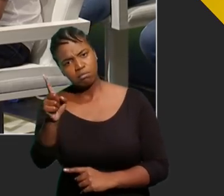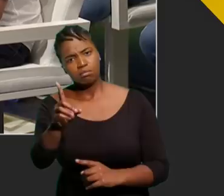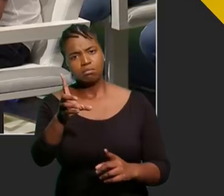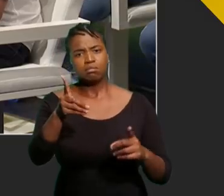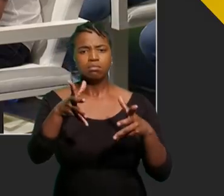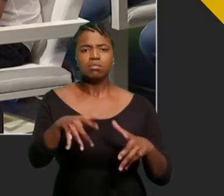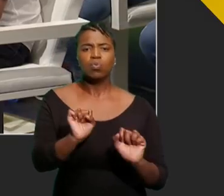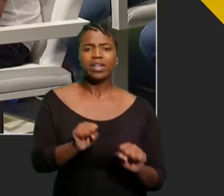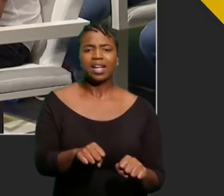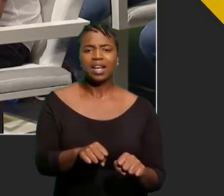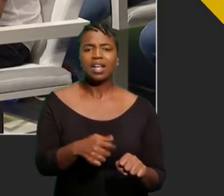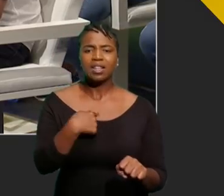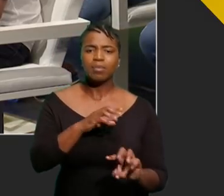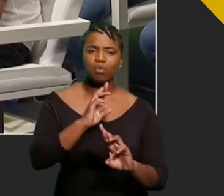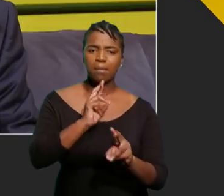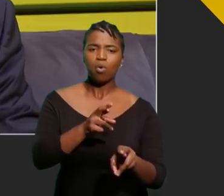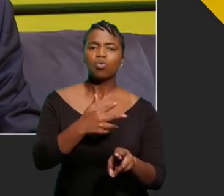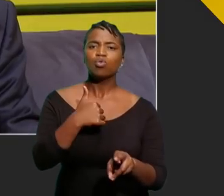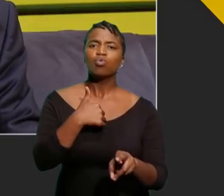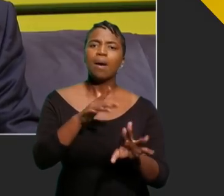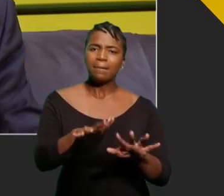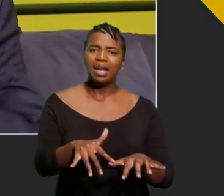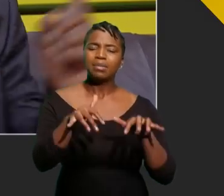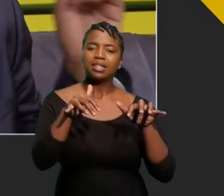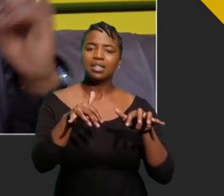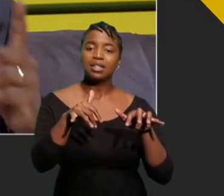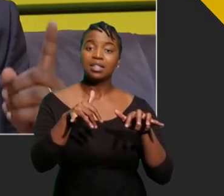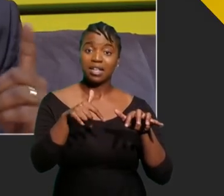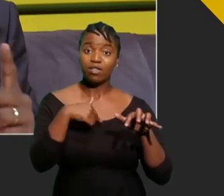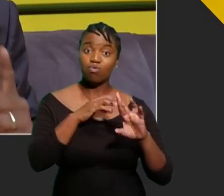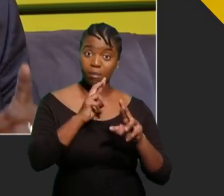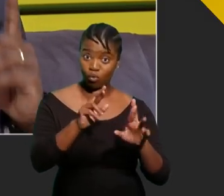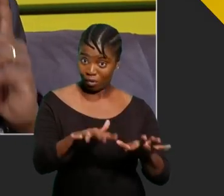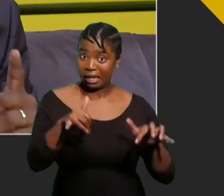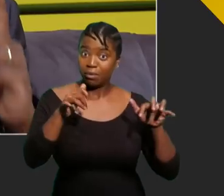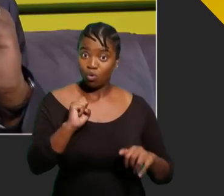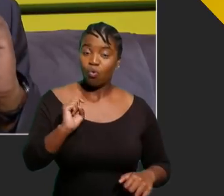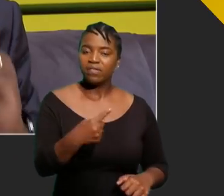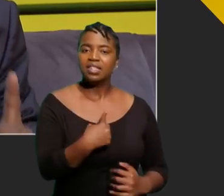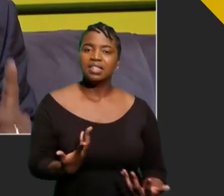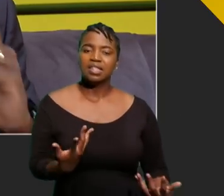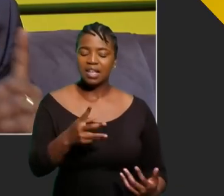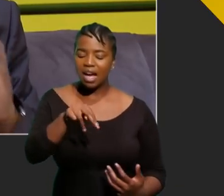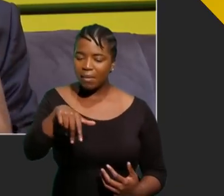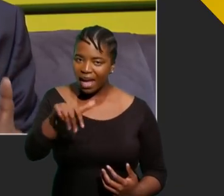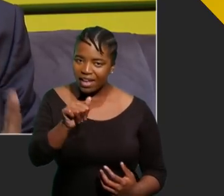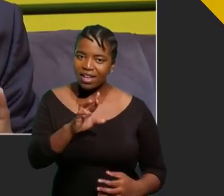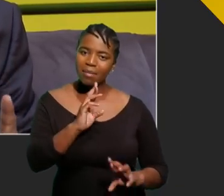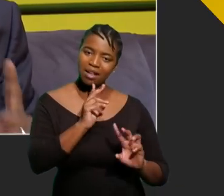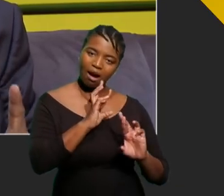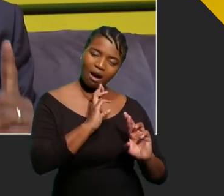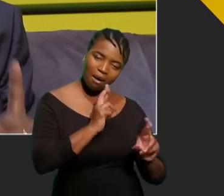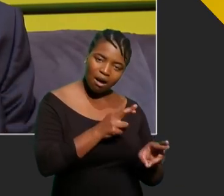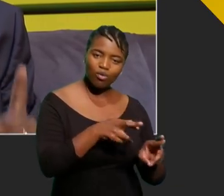Prosecutions to go and account to Parliament. Because when they are accounting to Parliament, they are accounting to all of us here. Yes. They must be able to answer